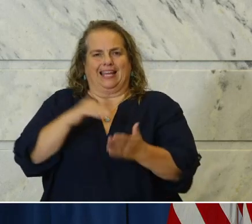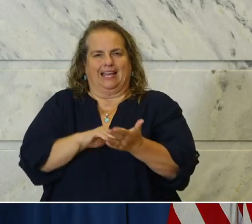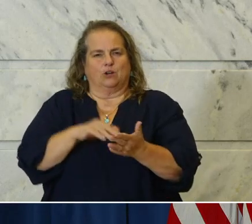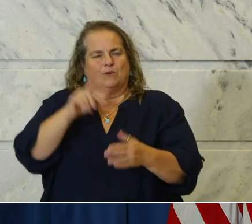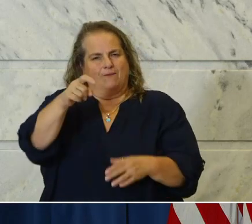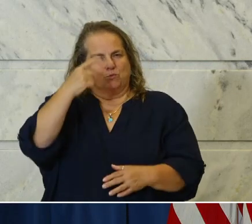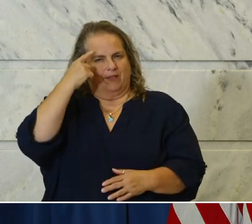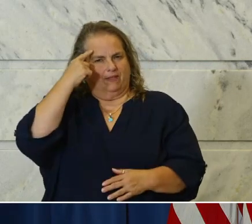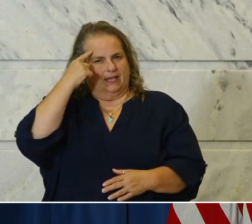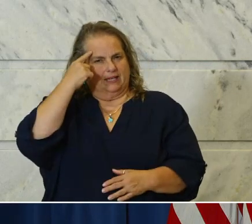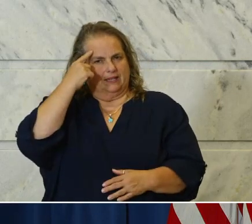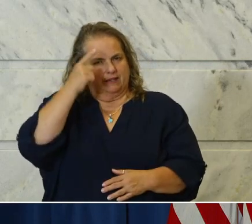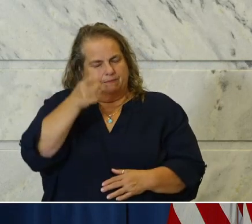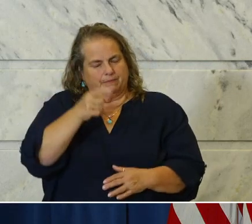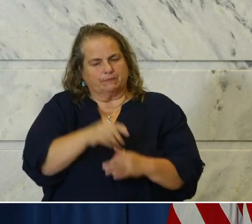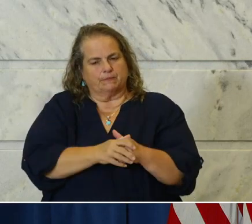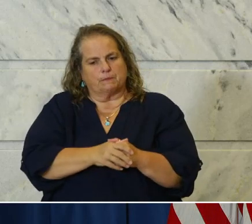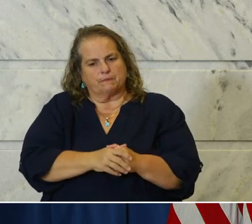think